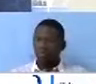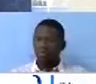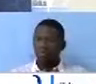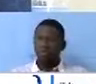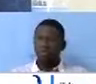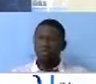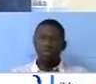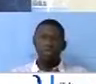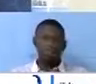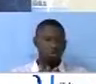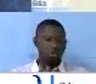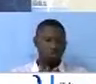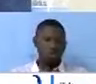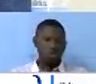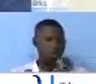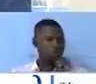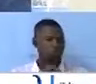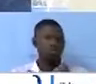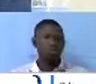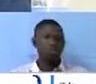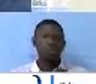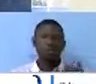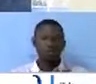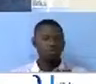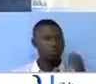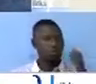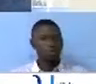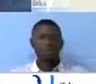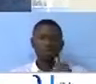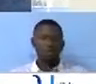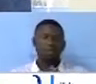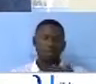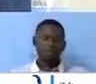being violated. People are being tortured.